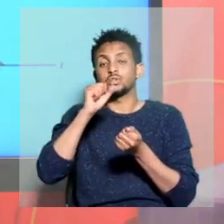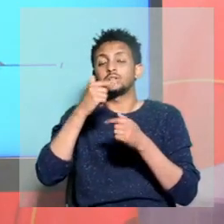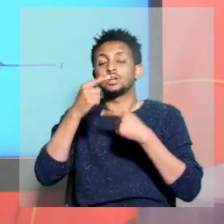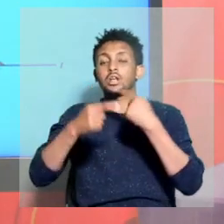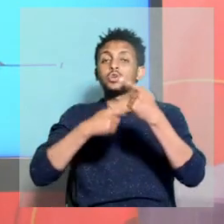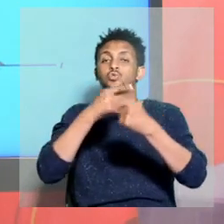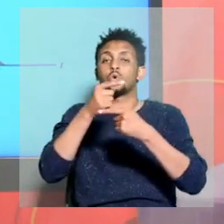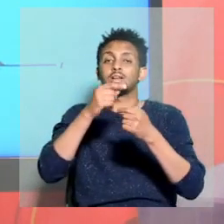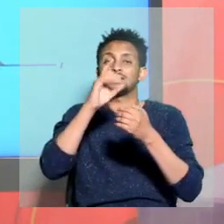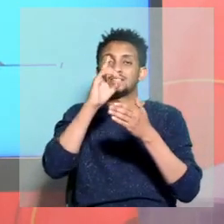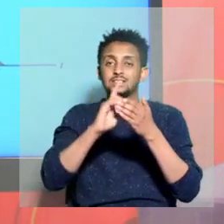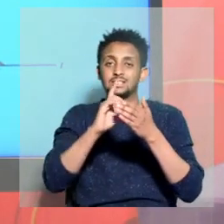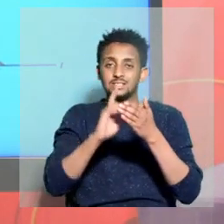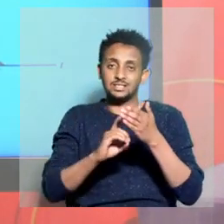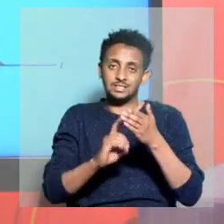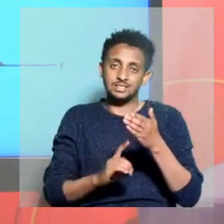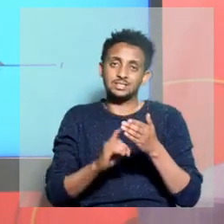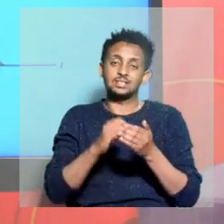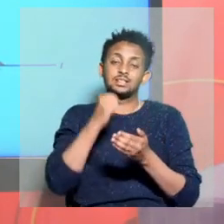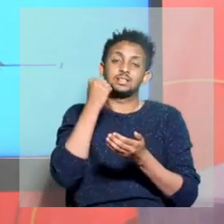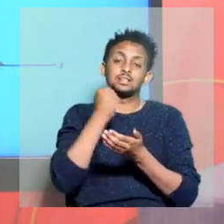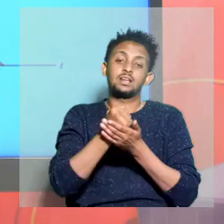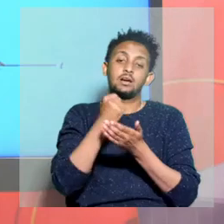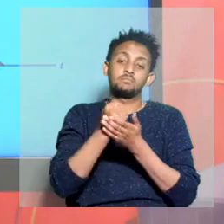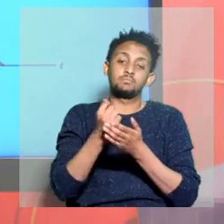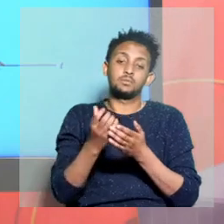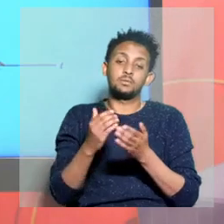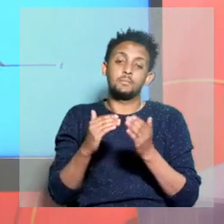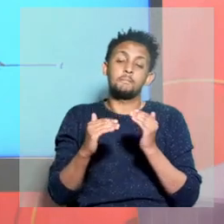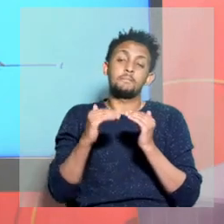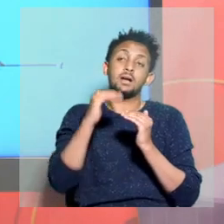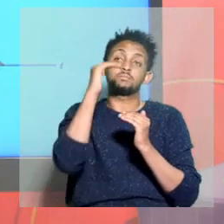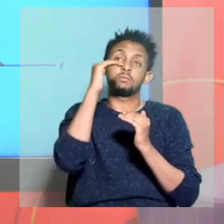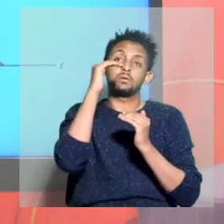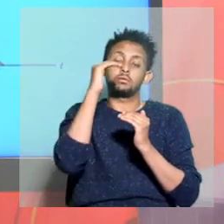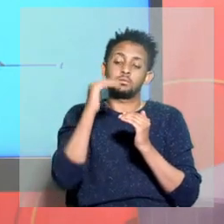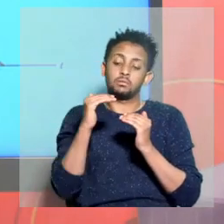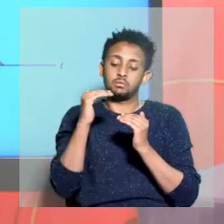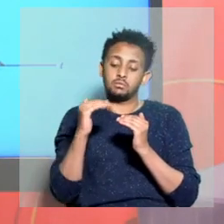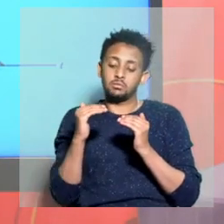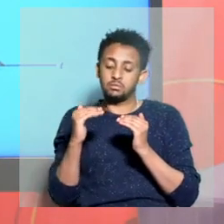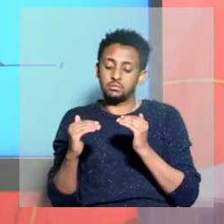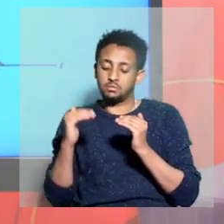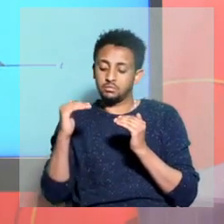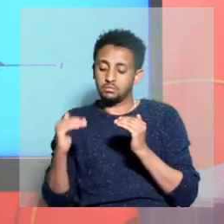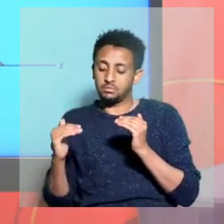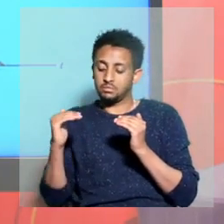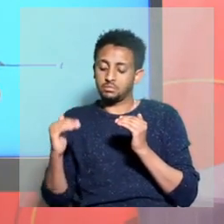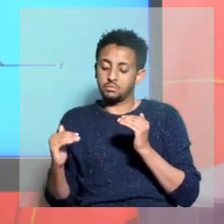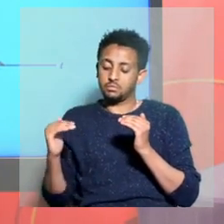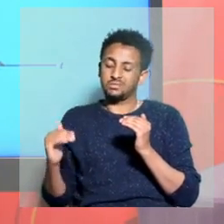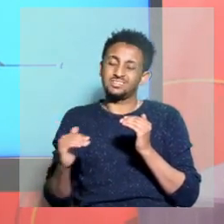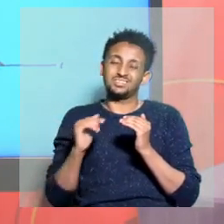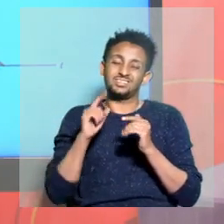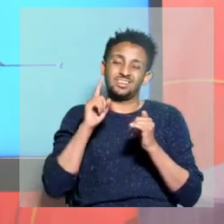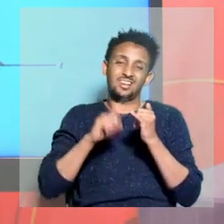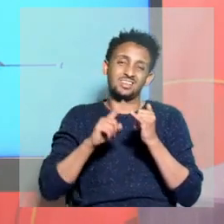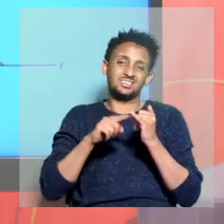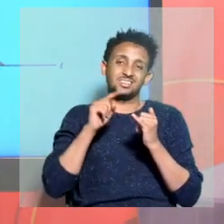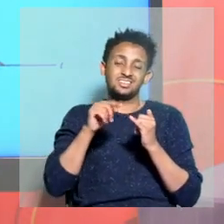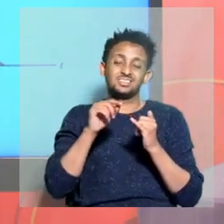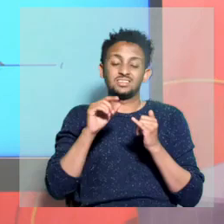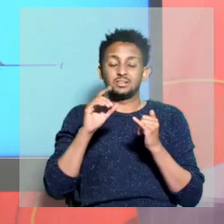gradually decreases. For example, initially, the amplitude here is maximum, and then decrease, and then at last